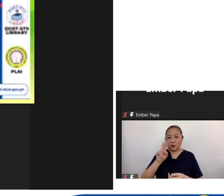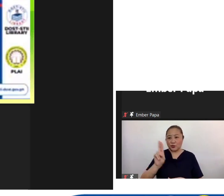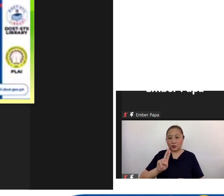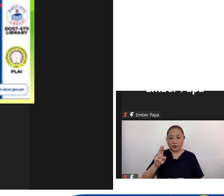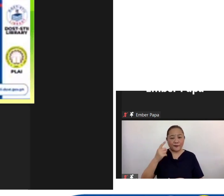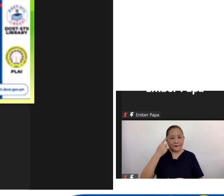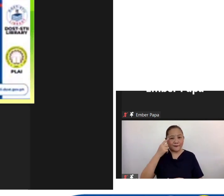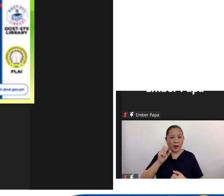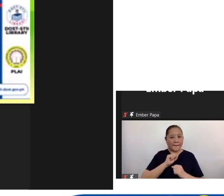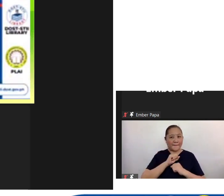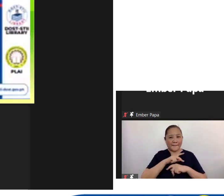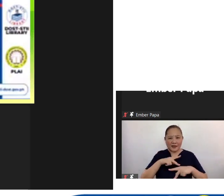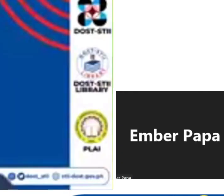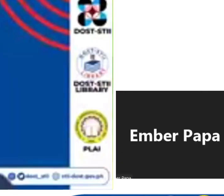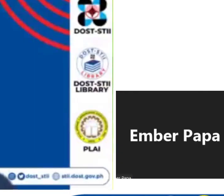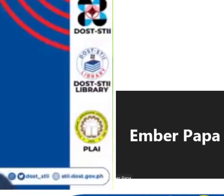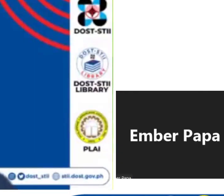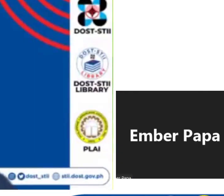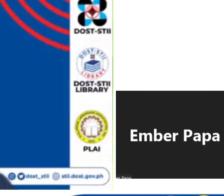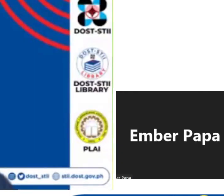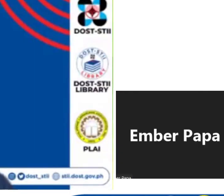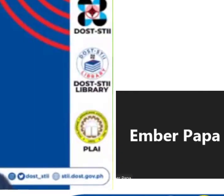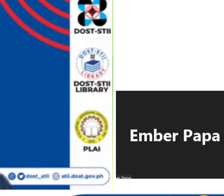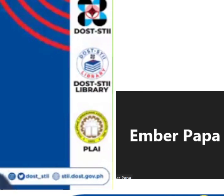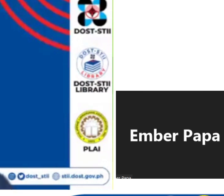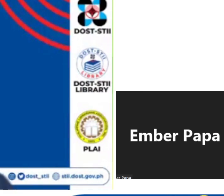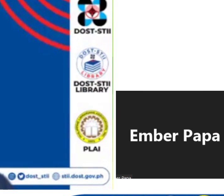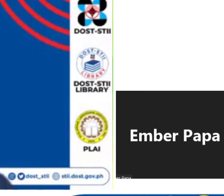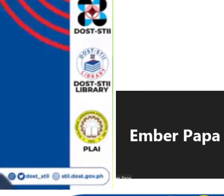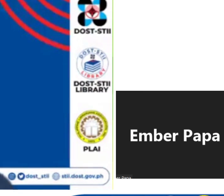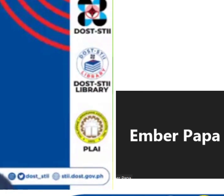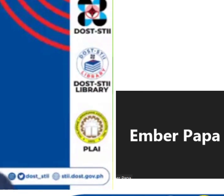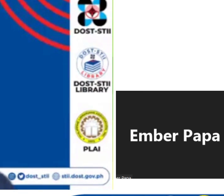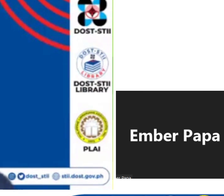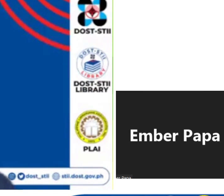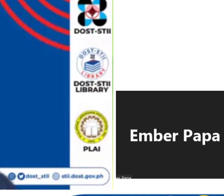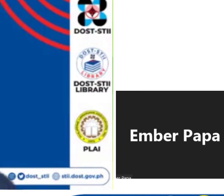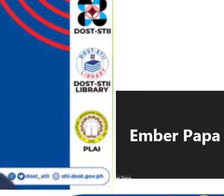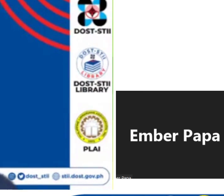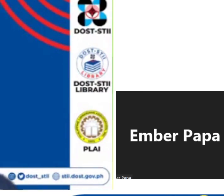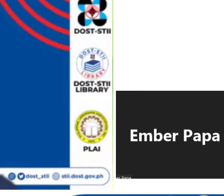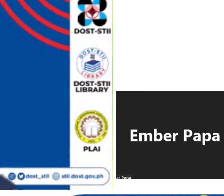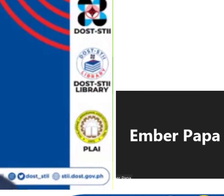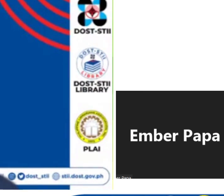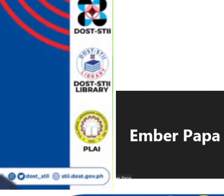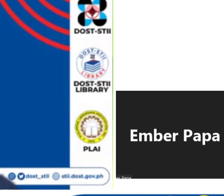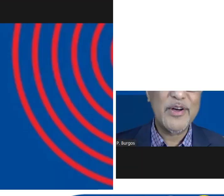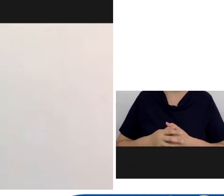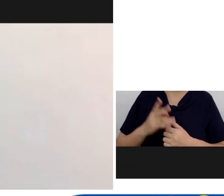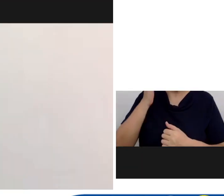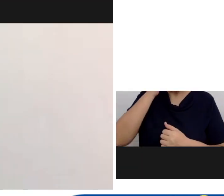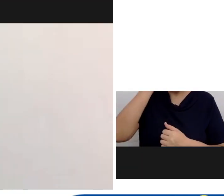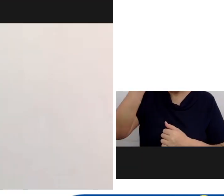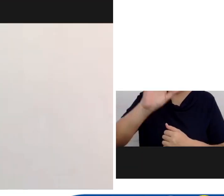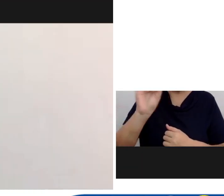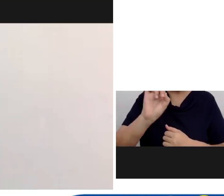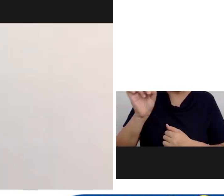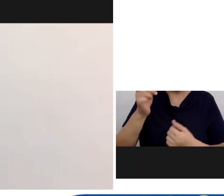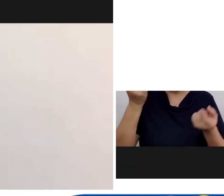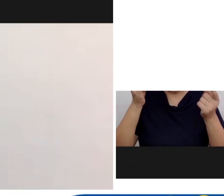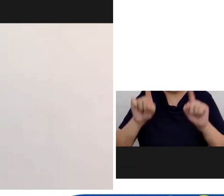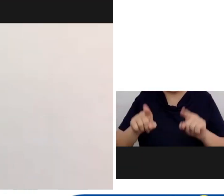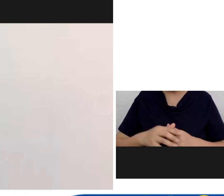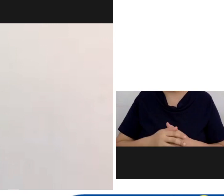to appreciate better the impact of our researches. So, future scenarios for librarians